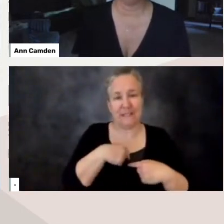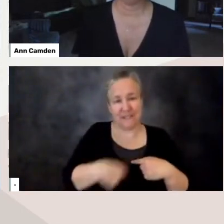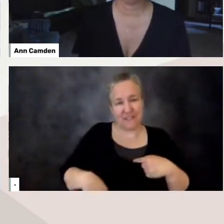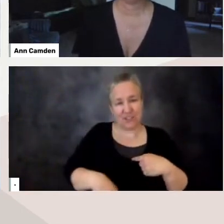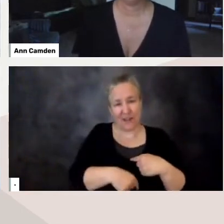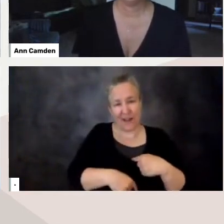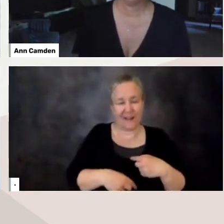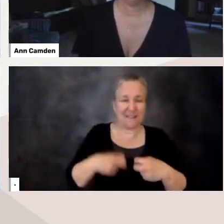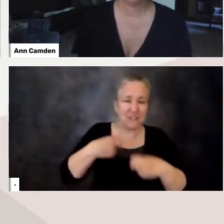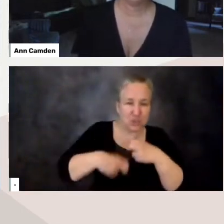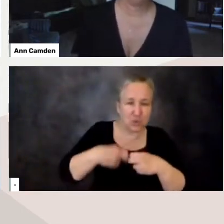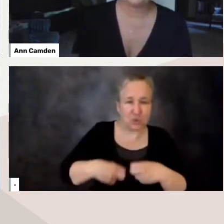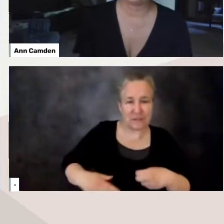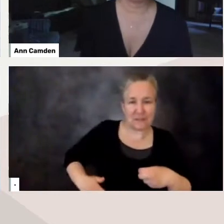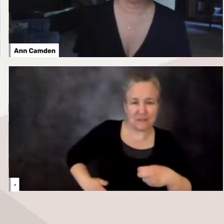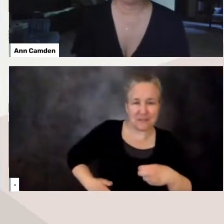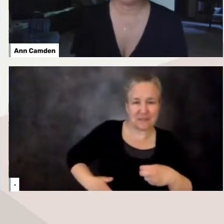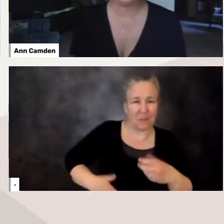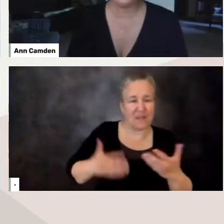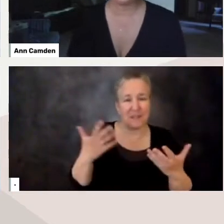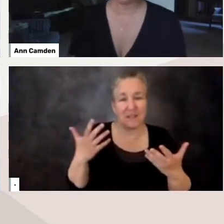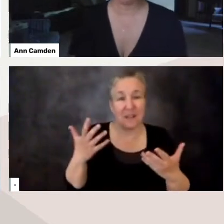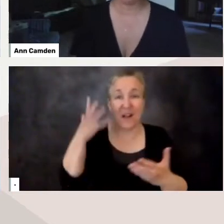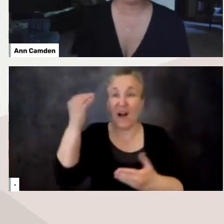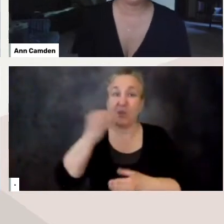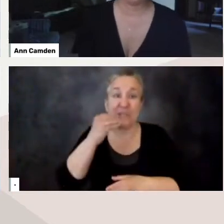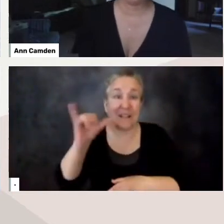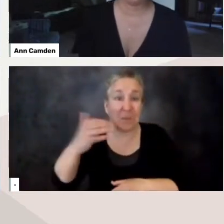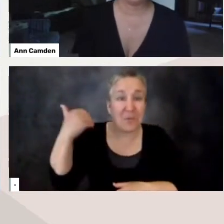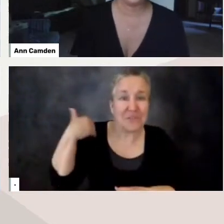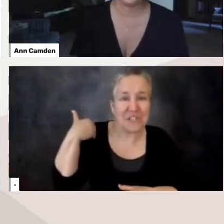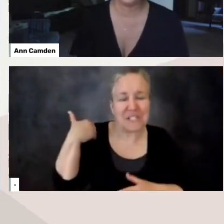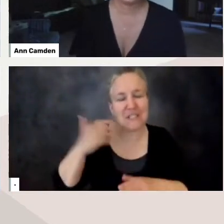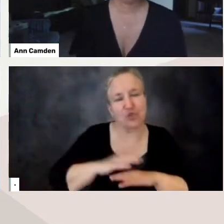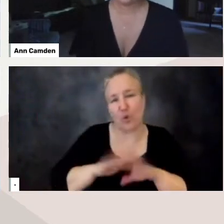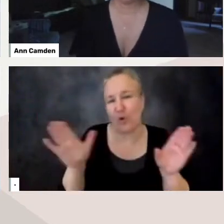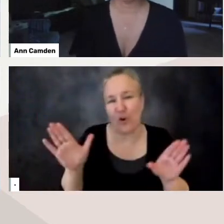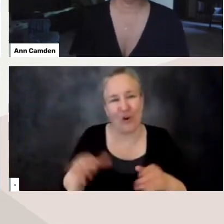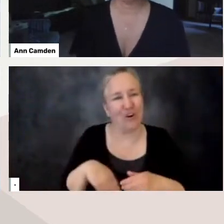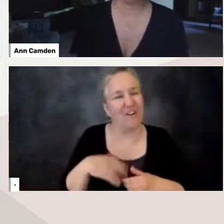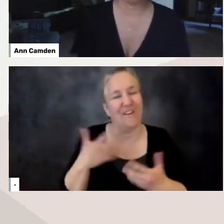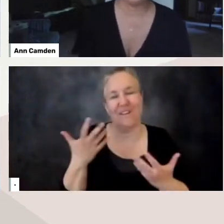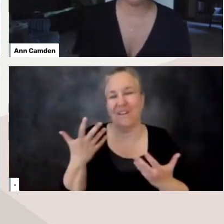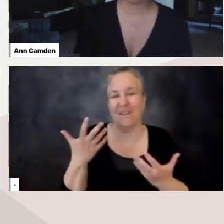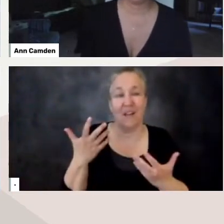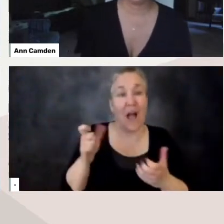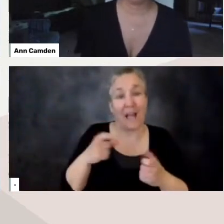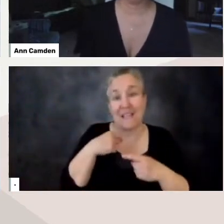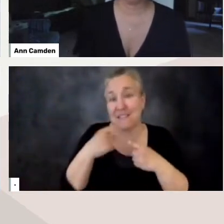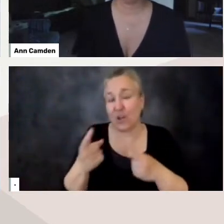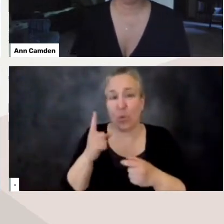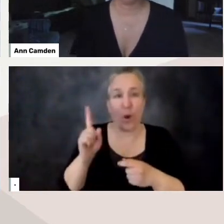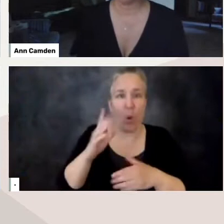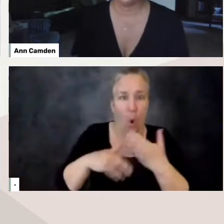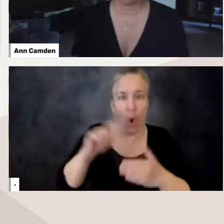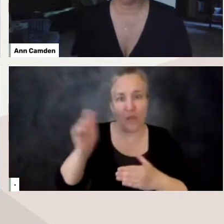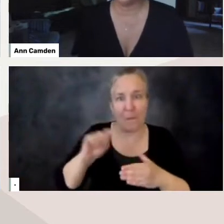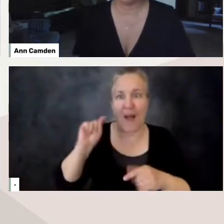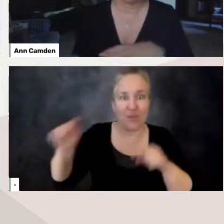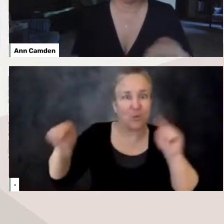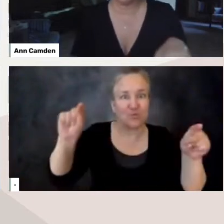stomach, not going out to dinner like I used to. Not, I can tell you where every public restroom is in